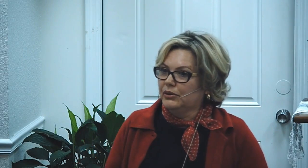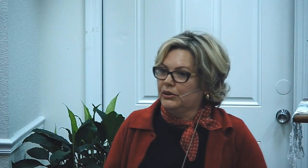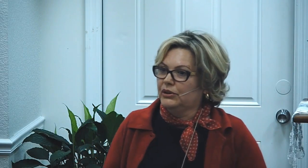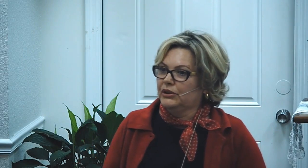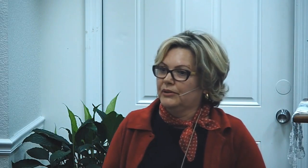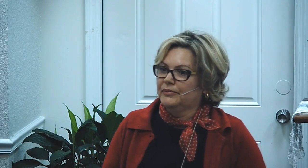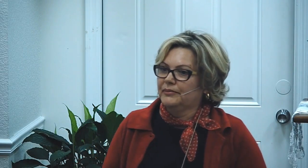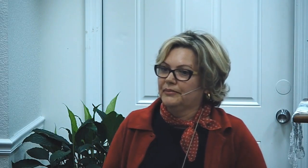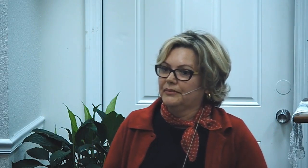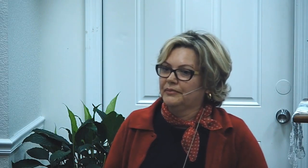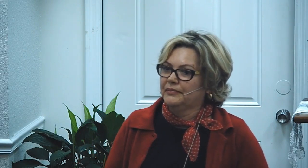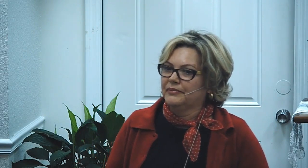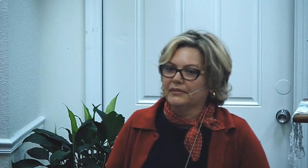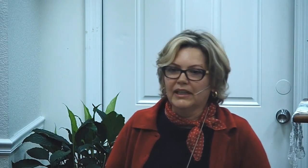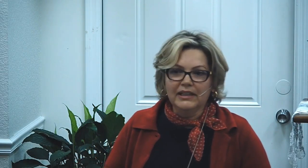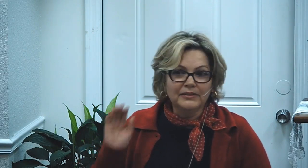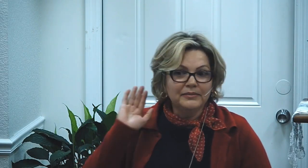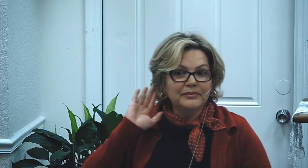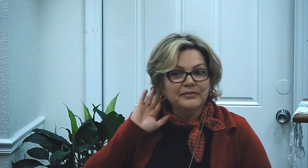Is Jesus dead today?